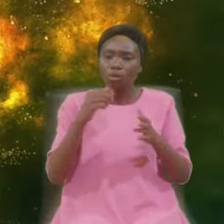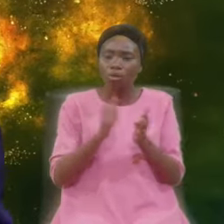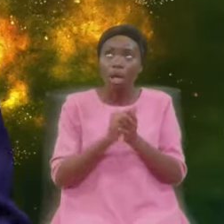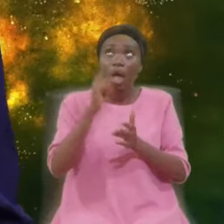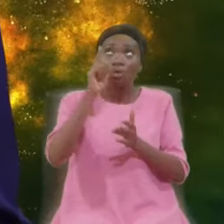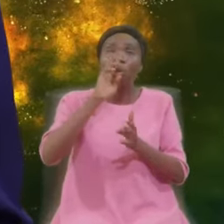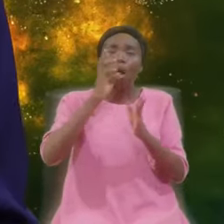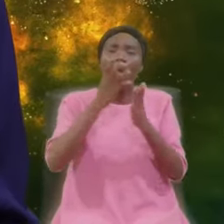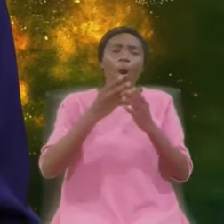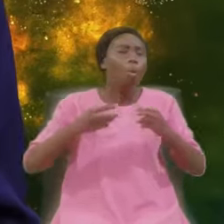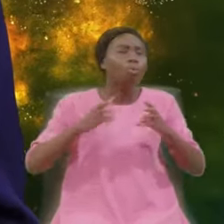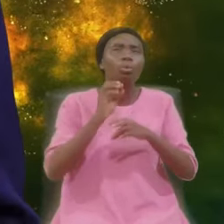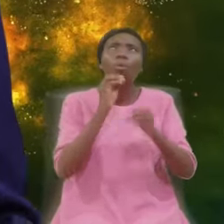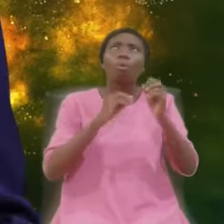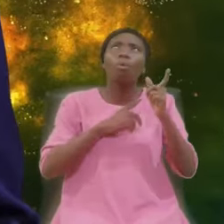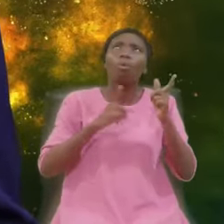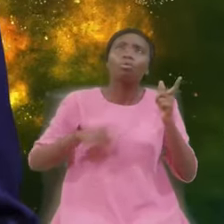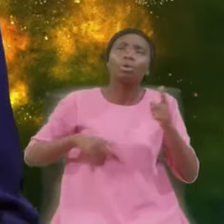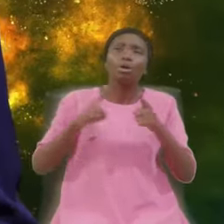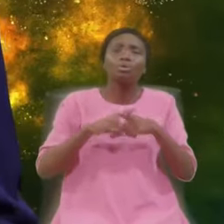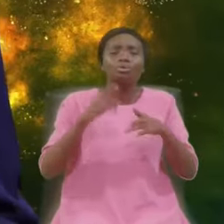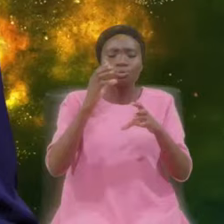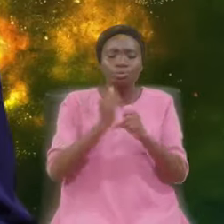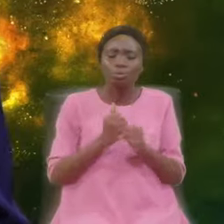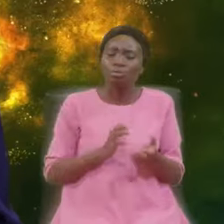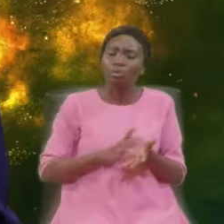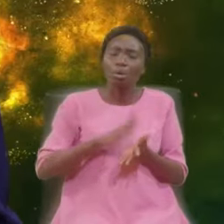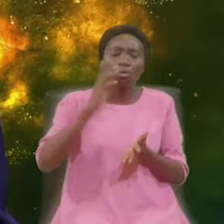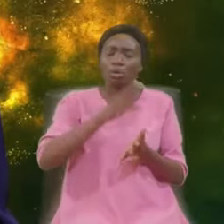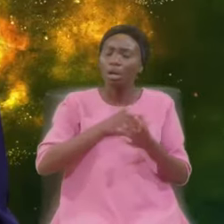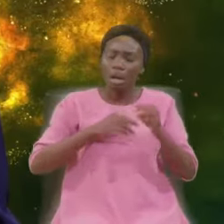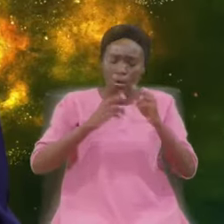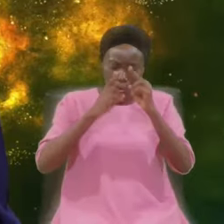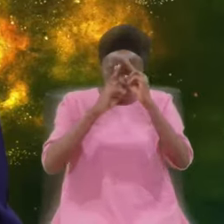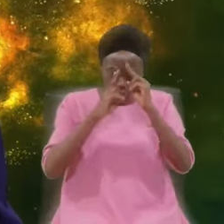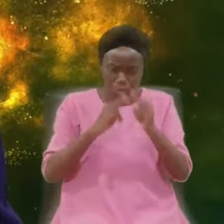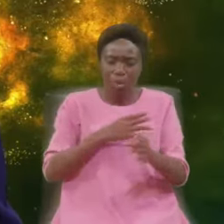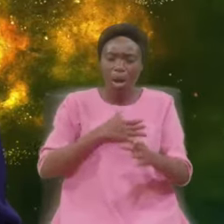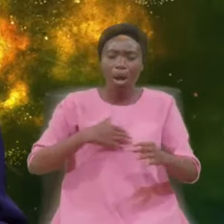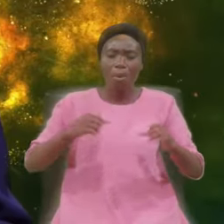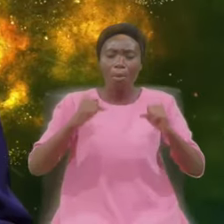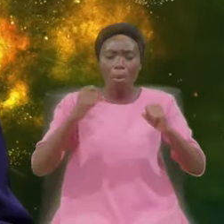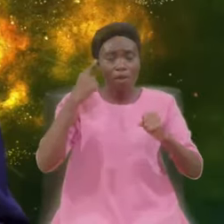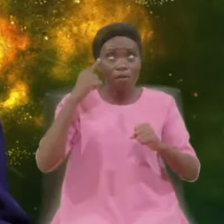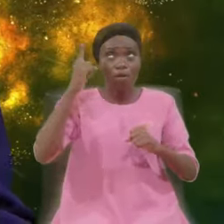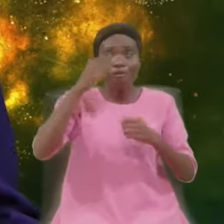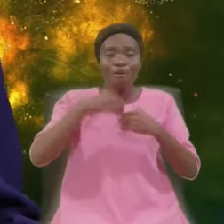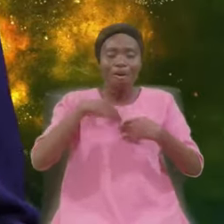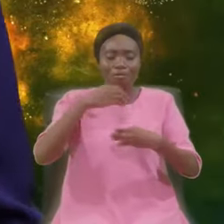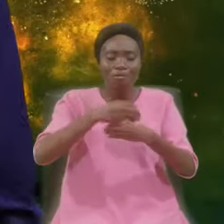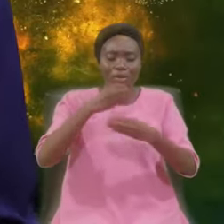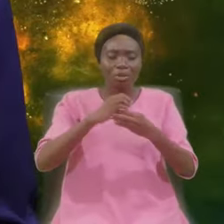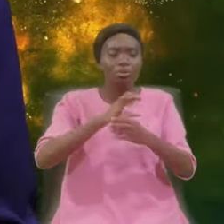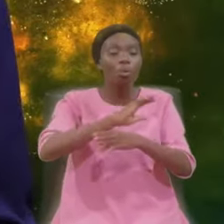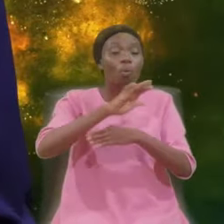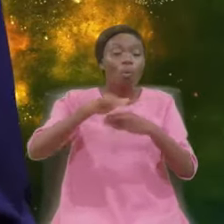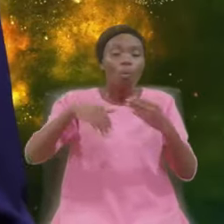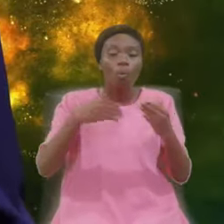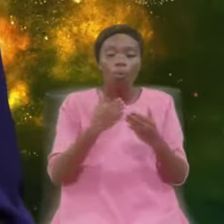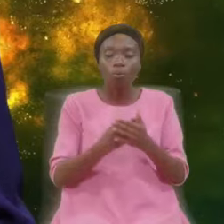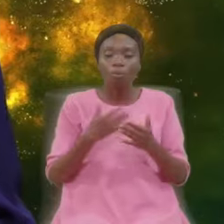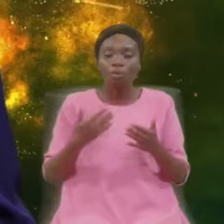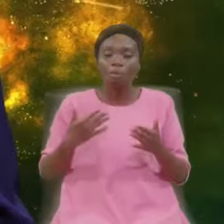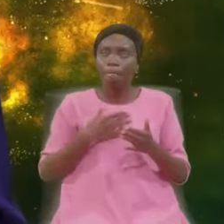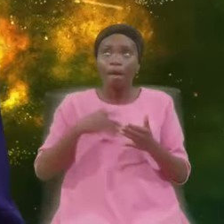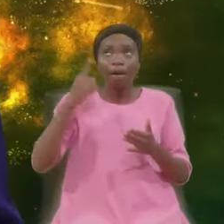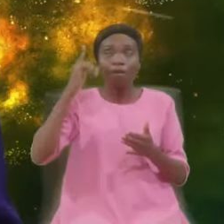worthy, O Lord, to receive glory and honor and power, for thou hast created all things, and